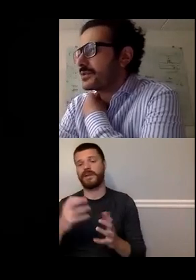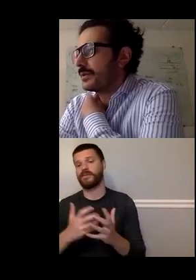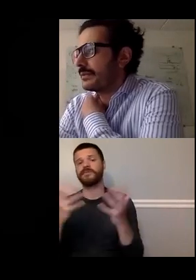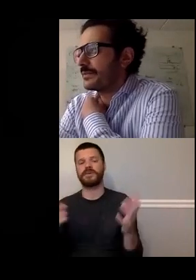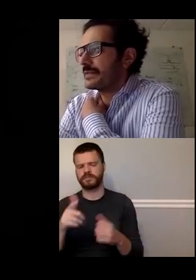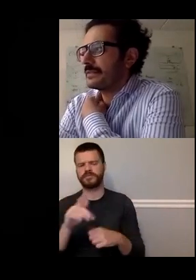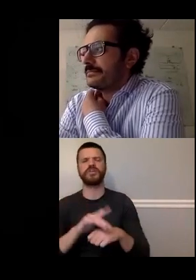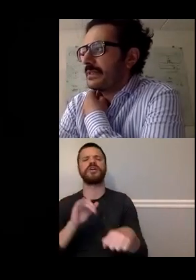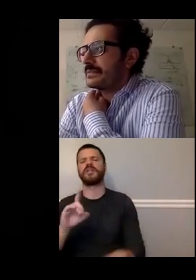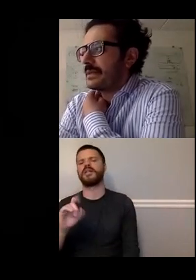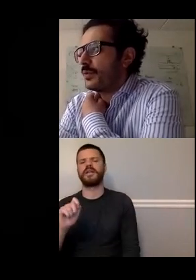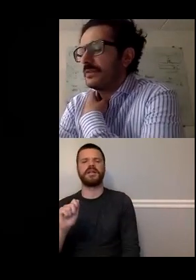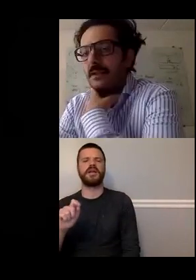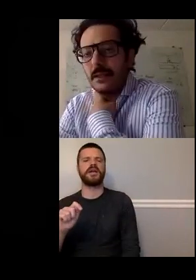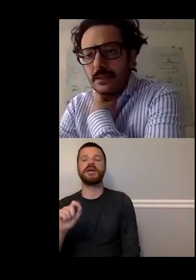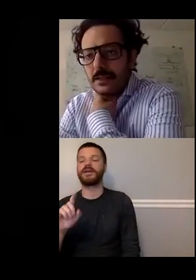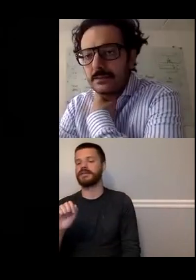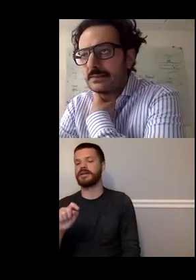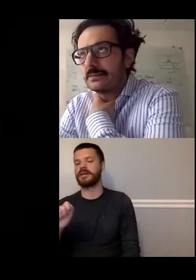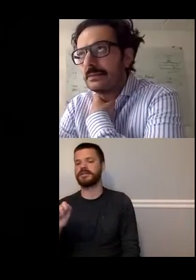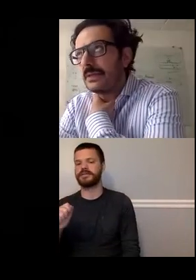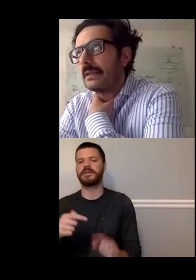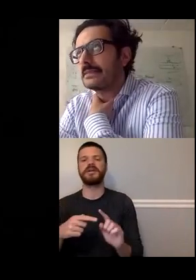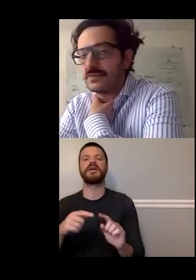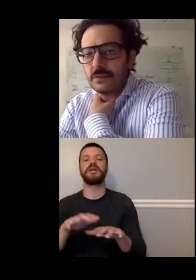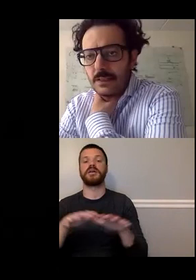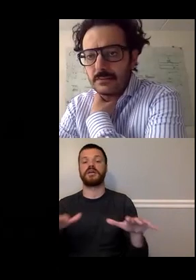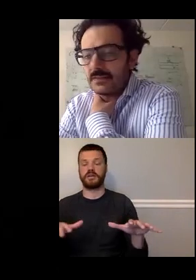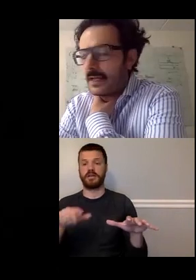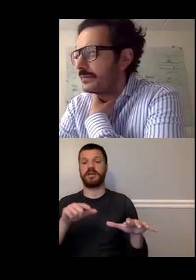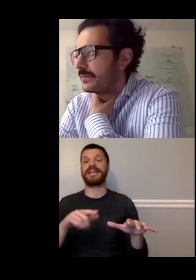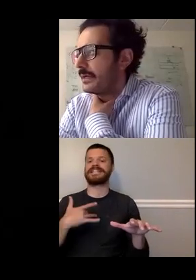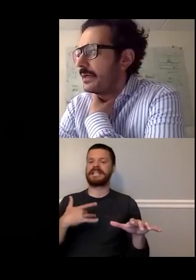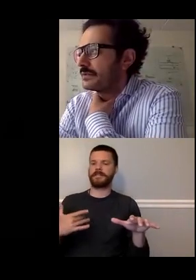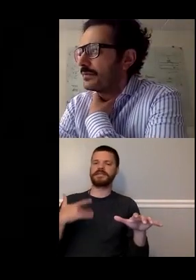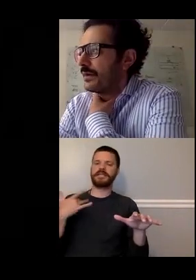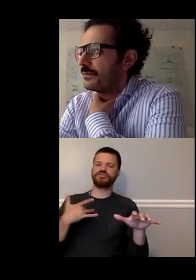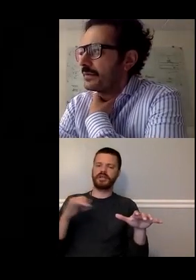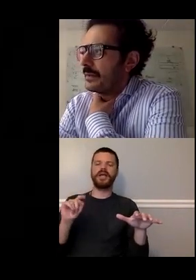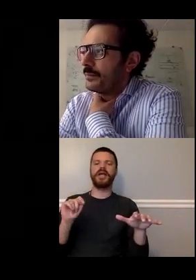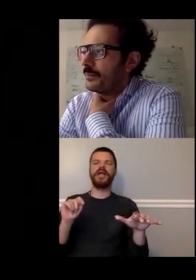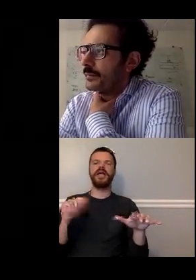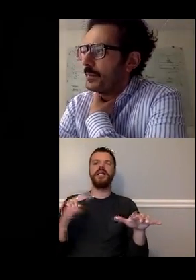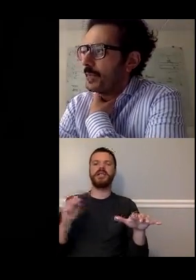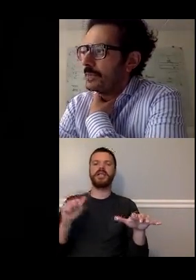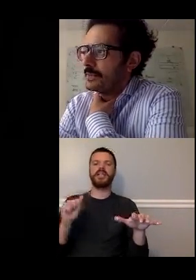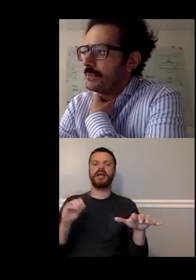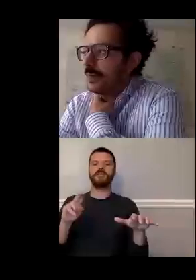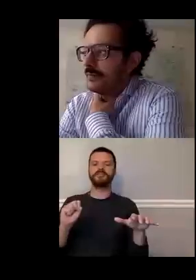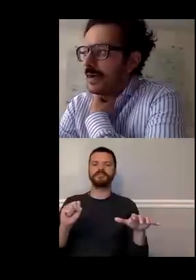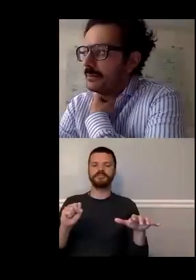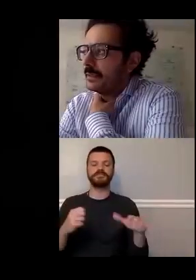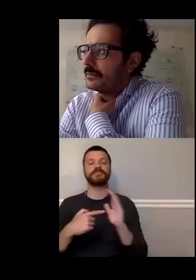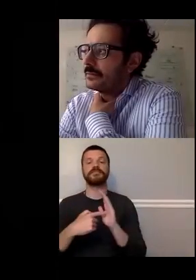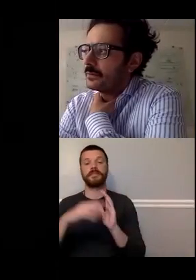data showing differences in a subcortical area that is typically sensory, like the thalamus. So we found, for example, like males who